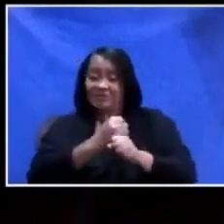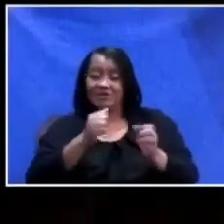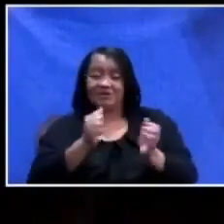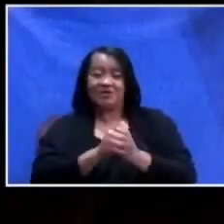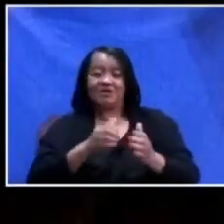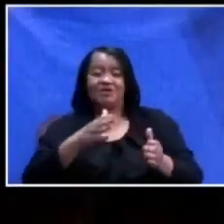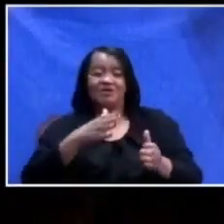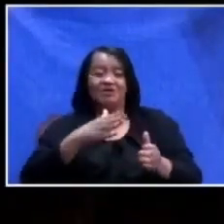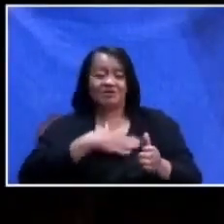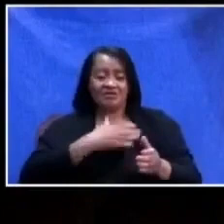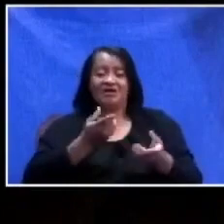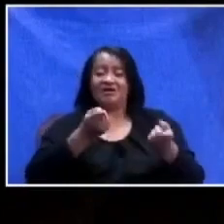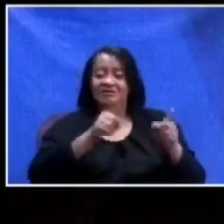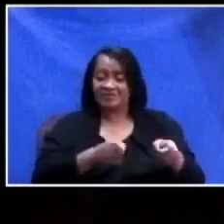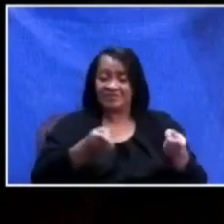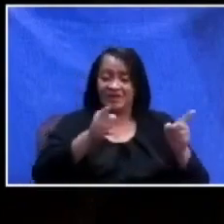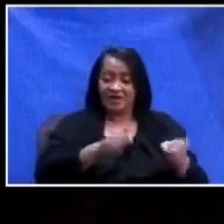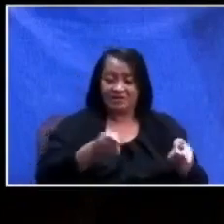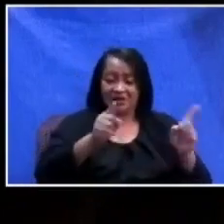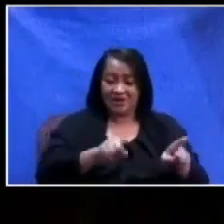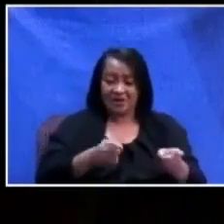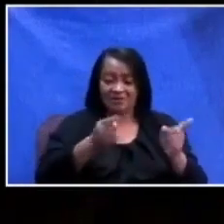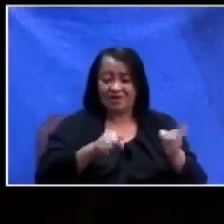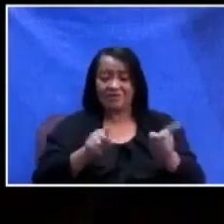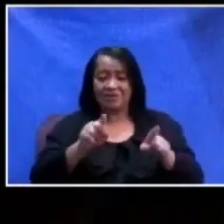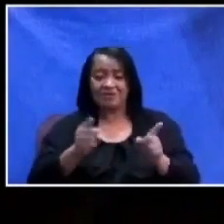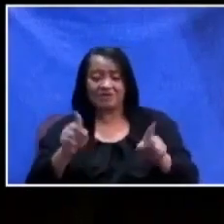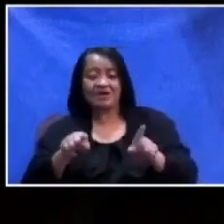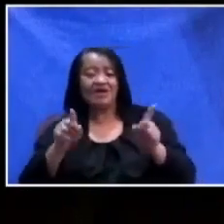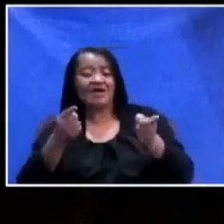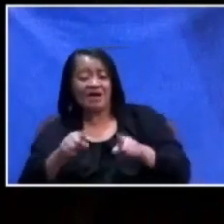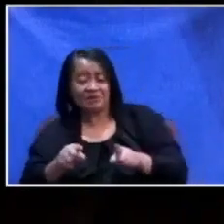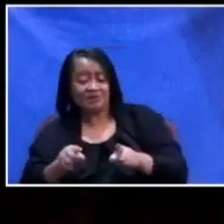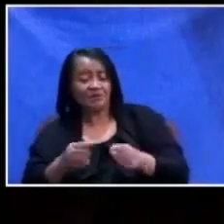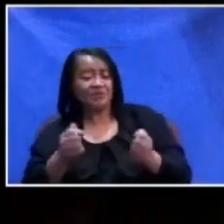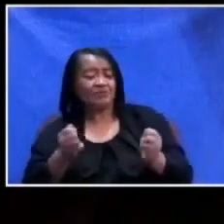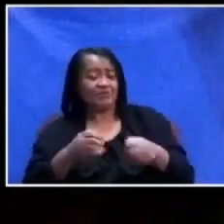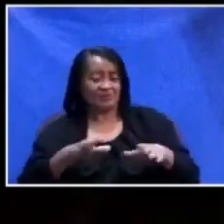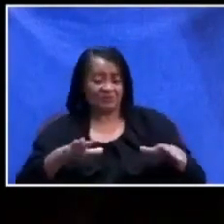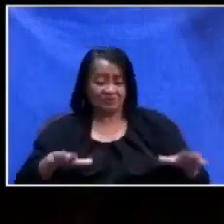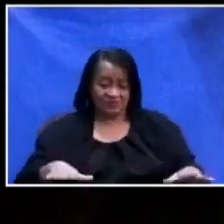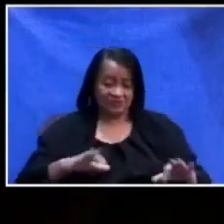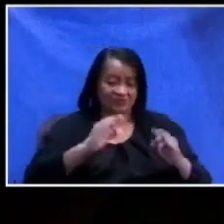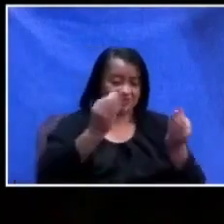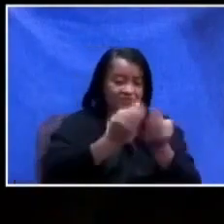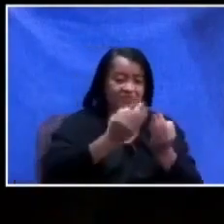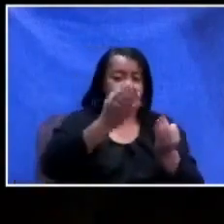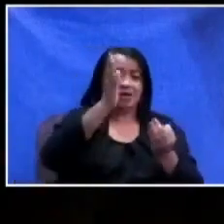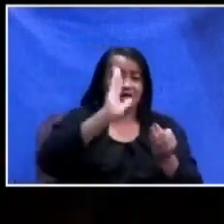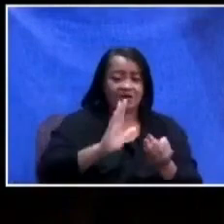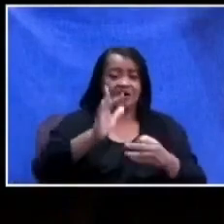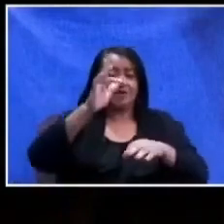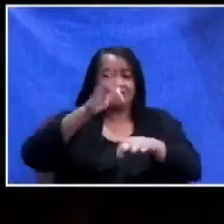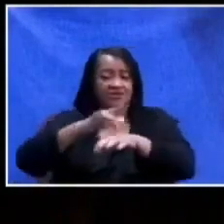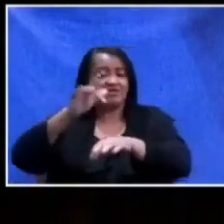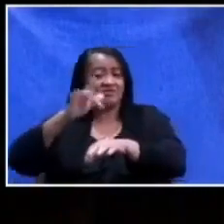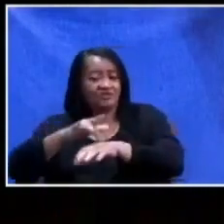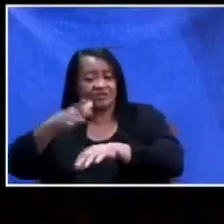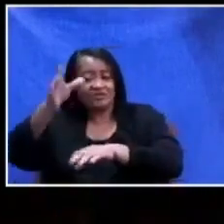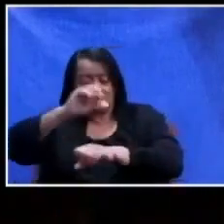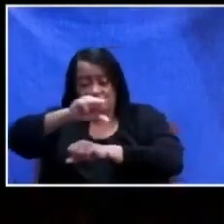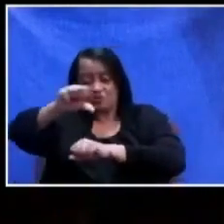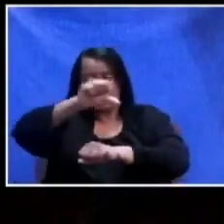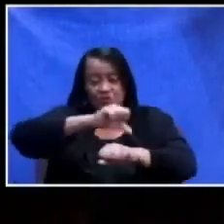monumental takes place, something novel takes place, something creative takes place, and God's hand is on it. It's been